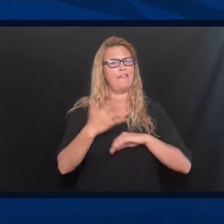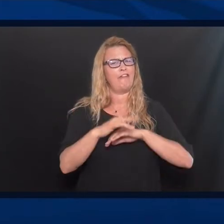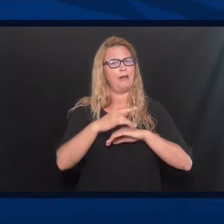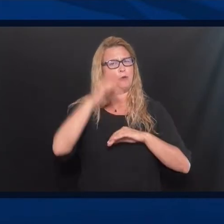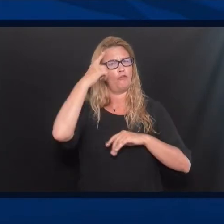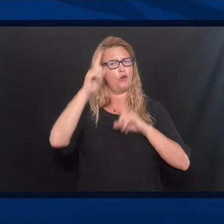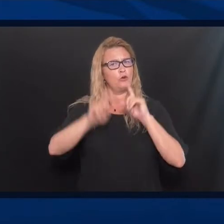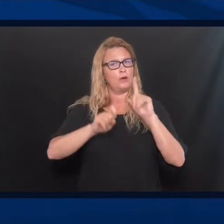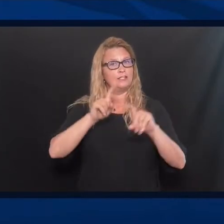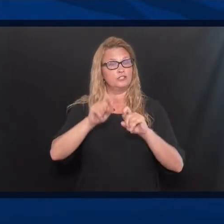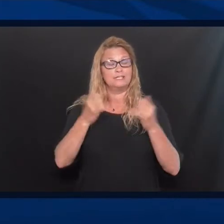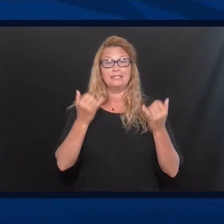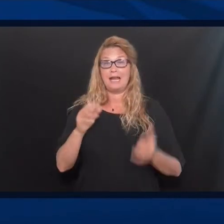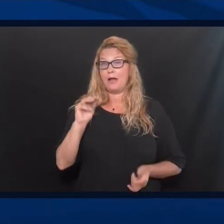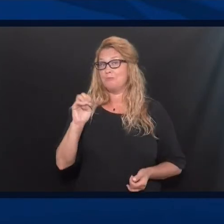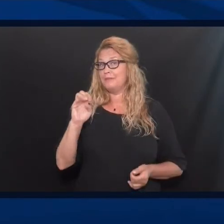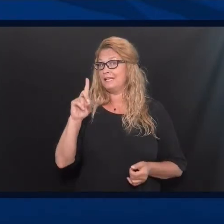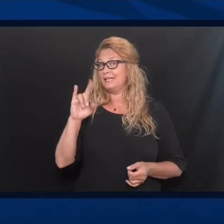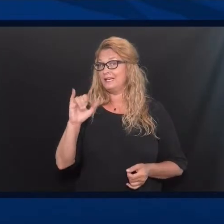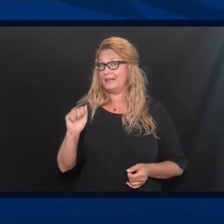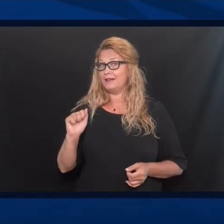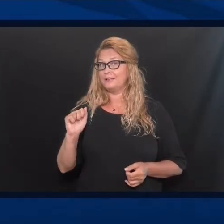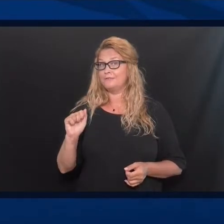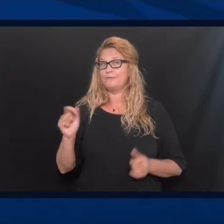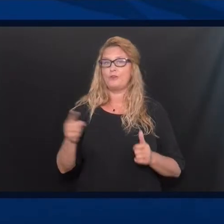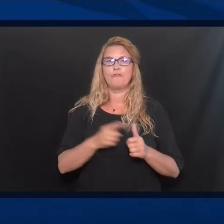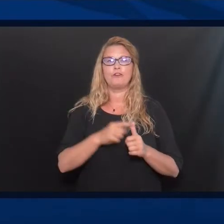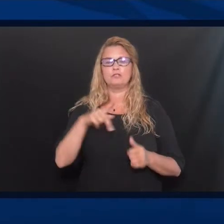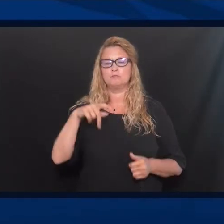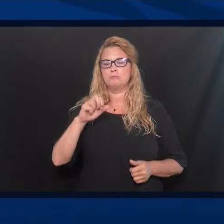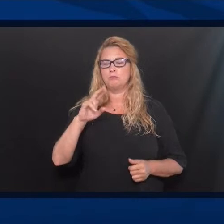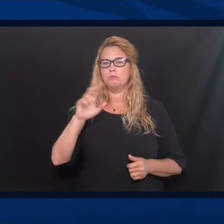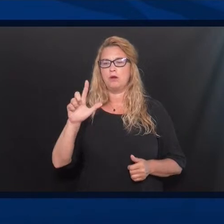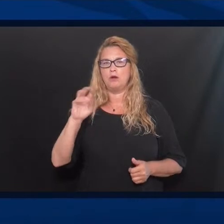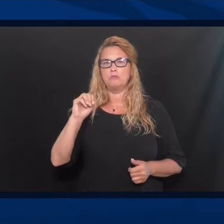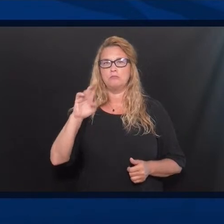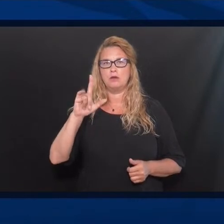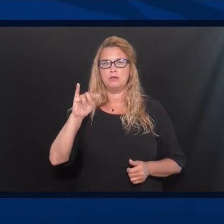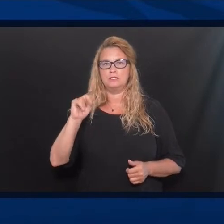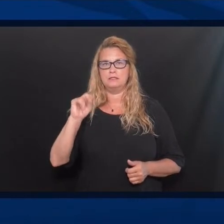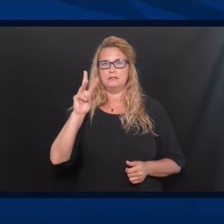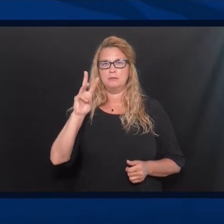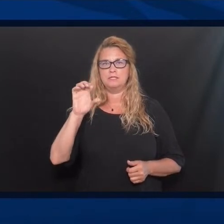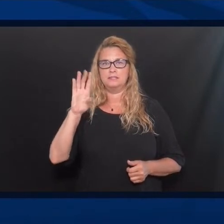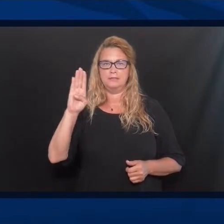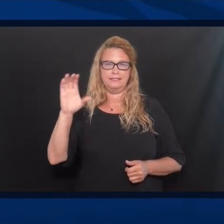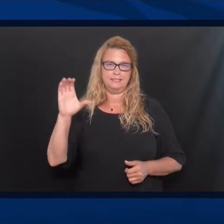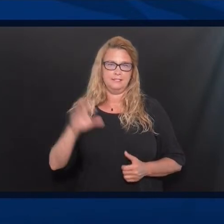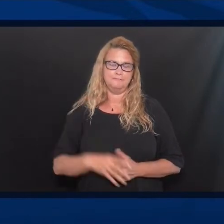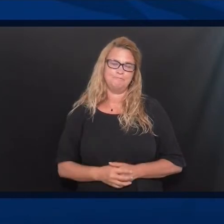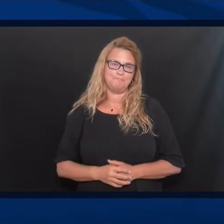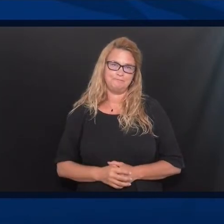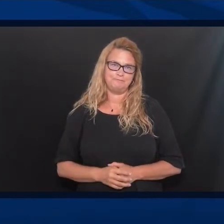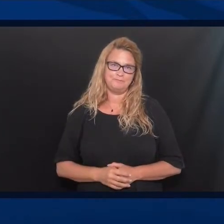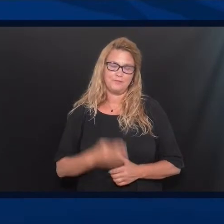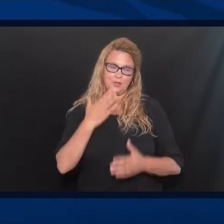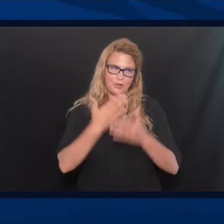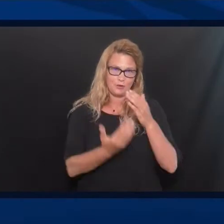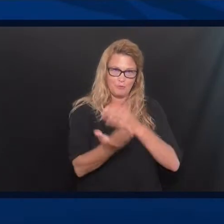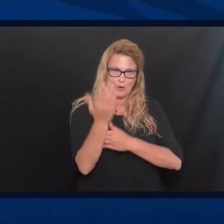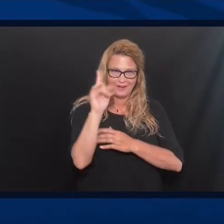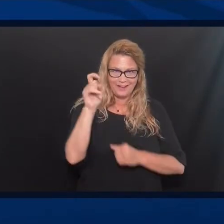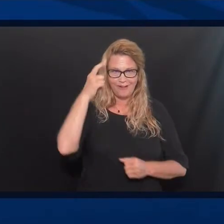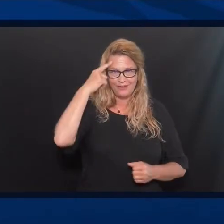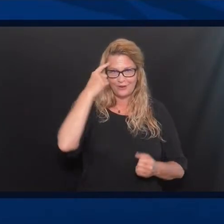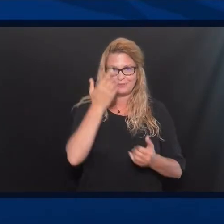We'll now go to questions from members of the media. The first today from Paul Mullen with WCBC. Good morning, Governor. Good morning, panel